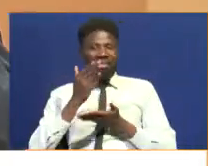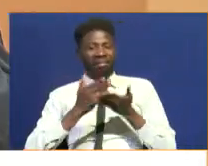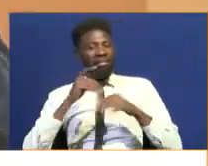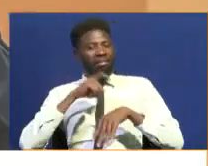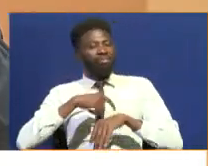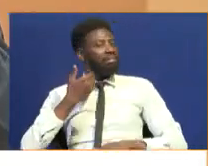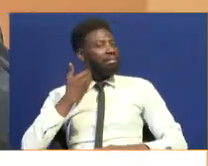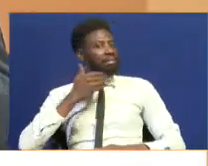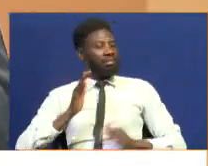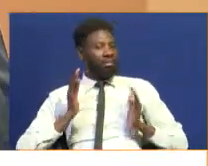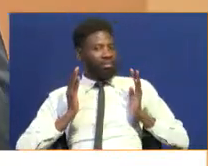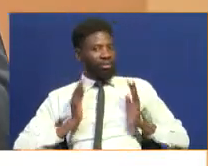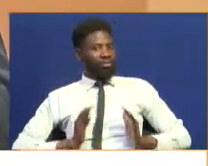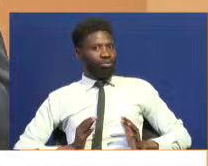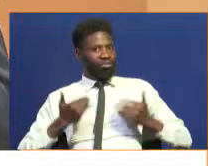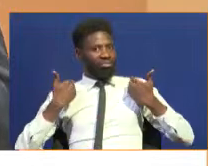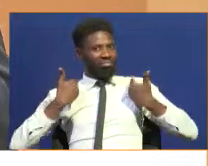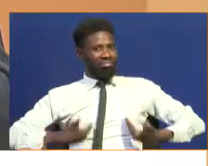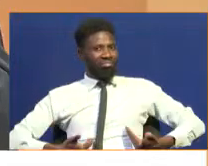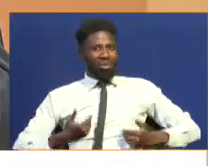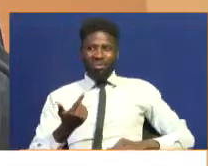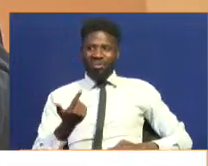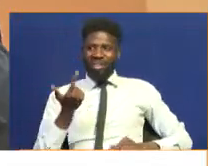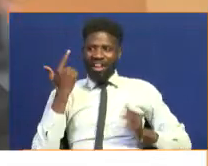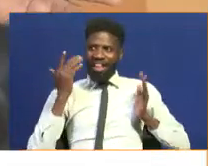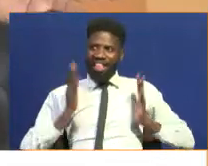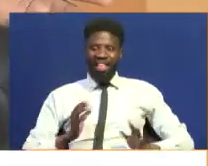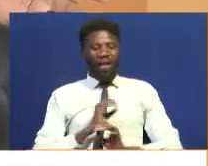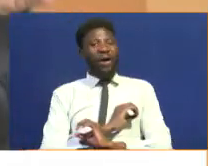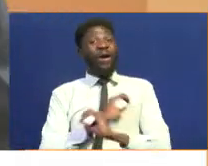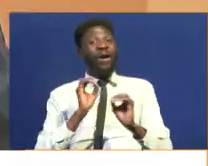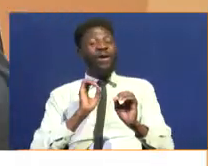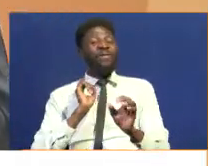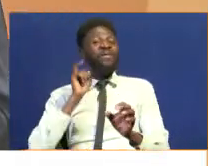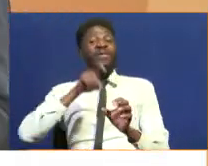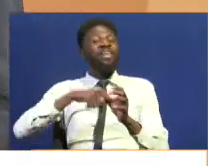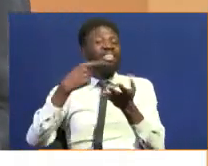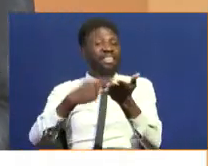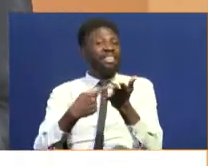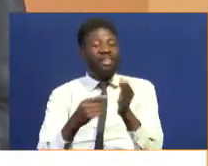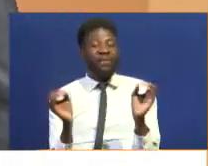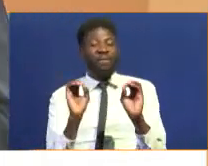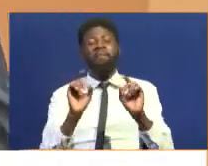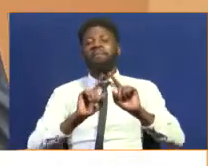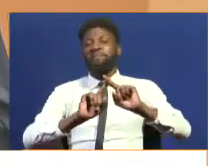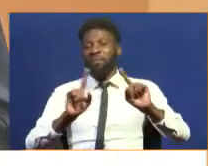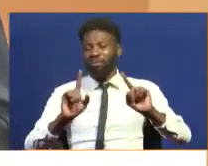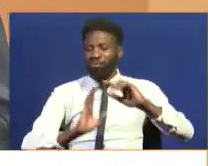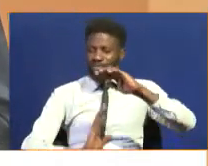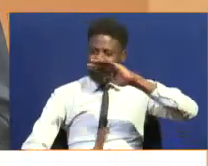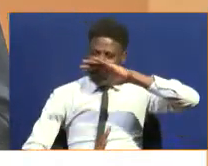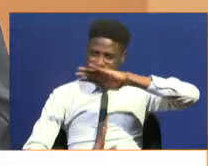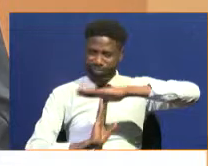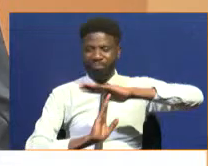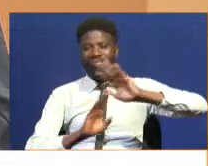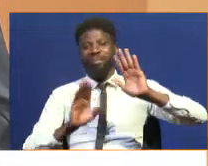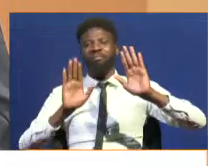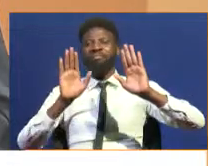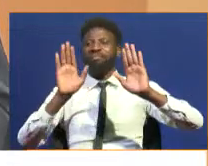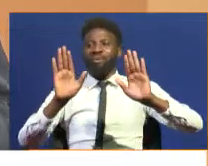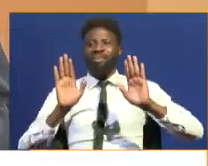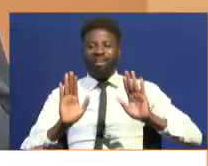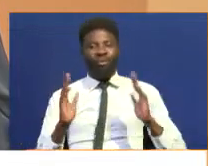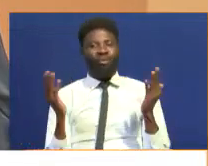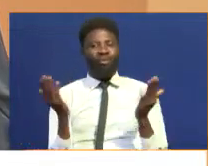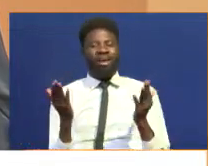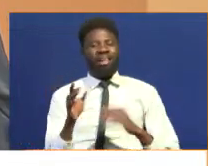like us, mm-hmm. Who are not lawyers, to be part of this conversation. Yeah. But more importantly is really looking at what has